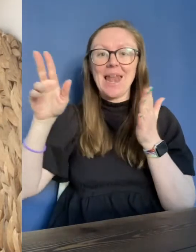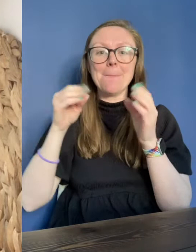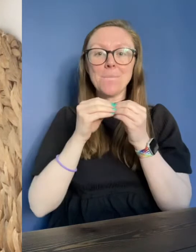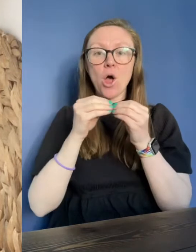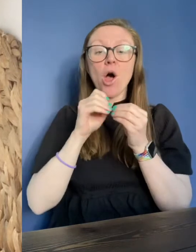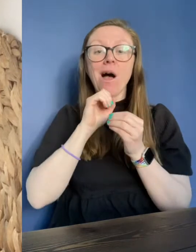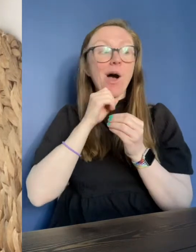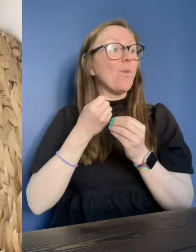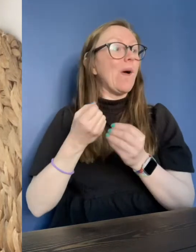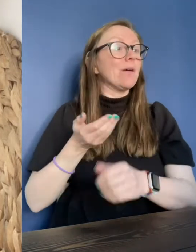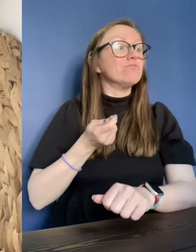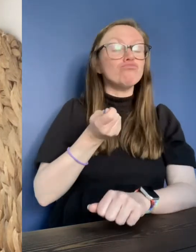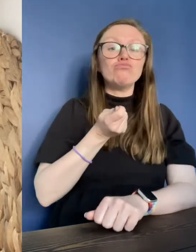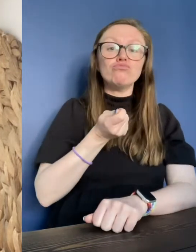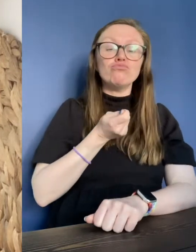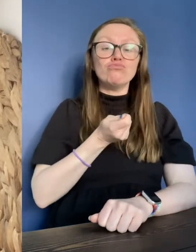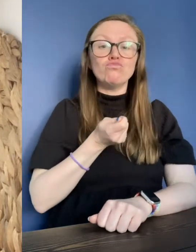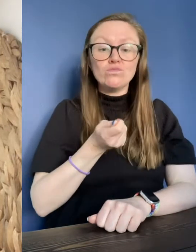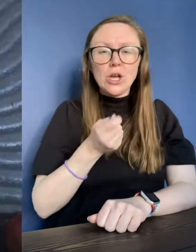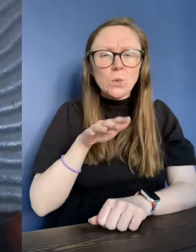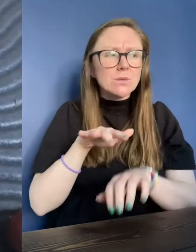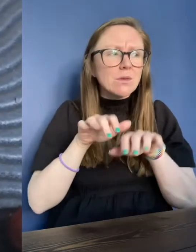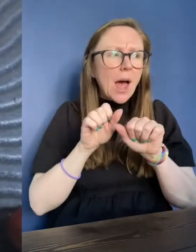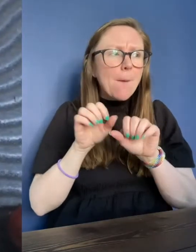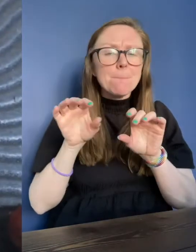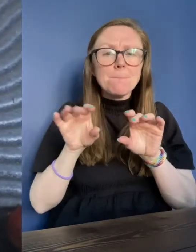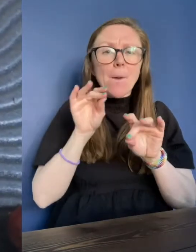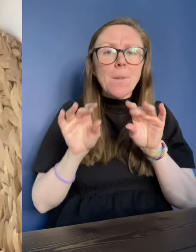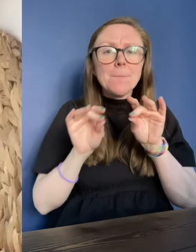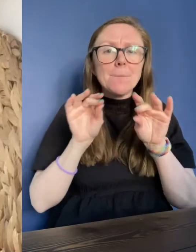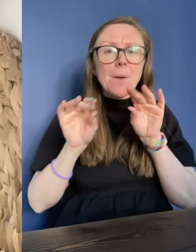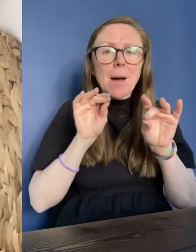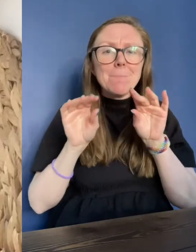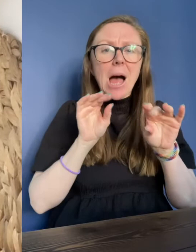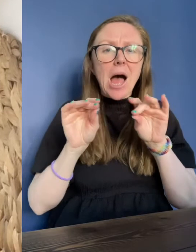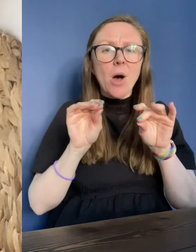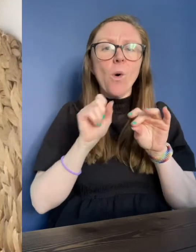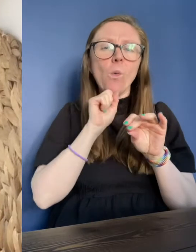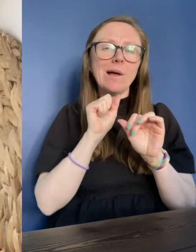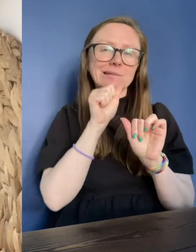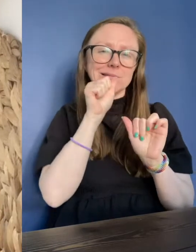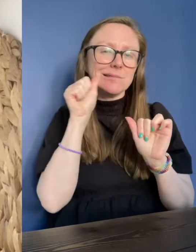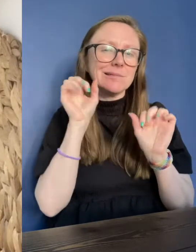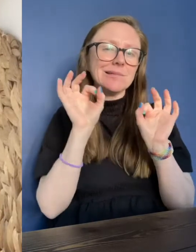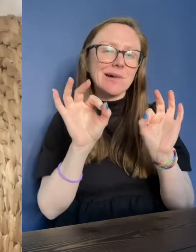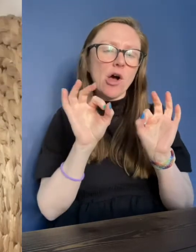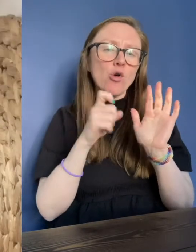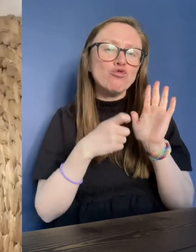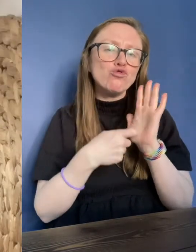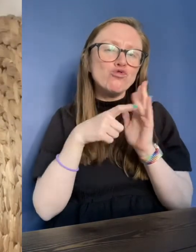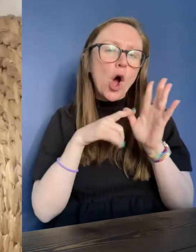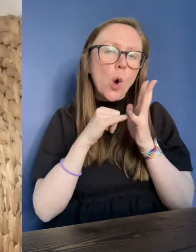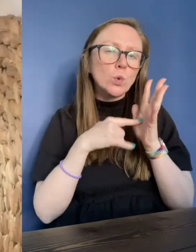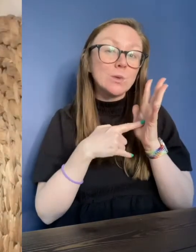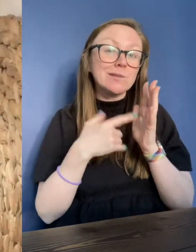skin begins to blister and pop, and that will give them a nice roasted flavour. Our hazels have